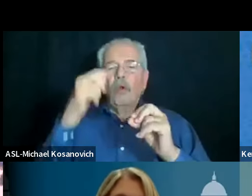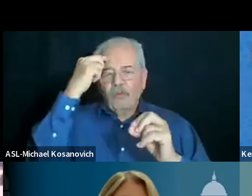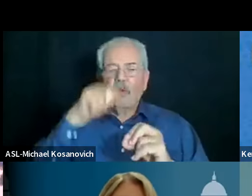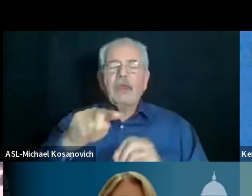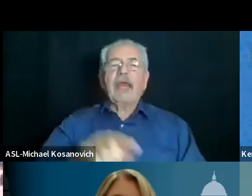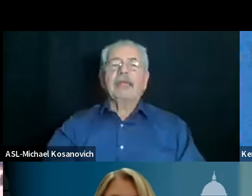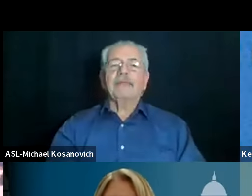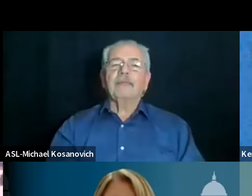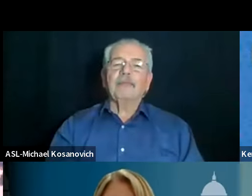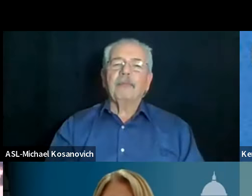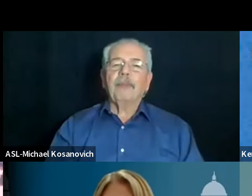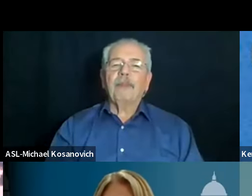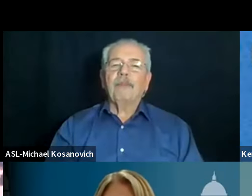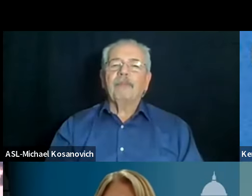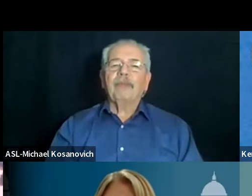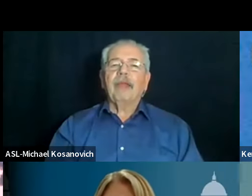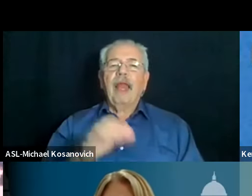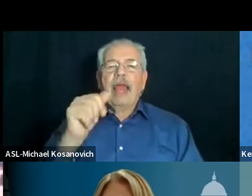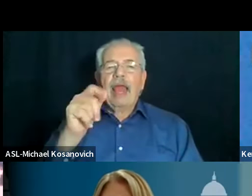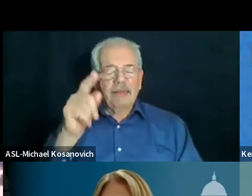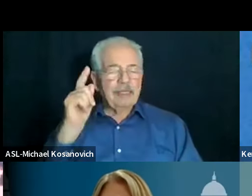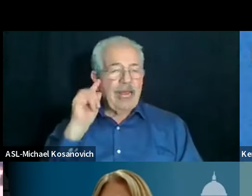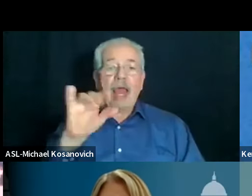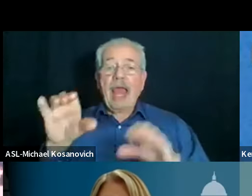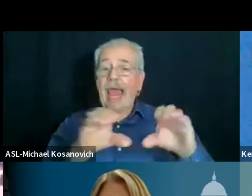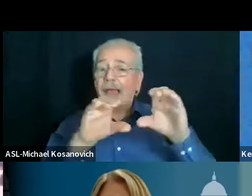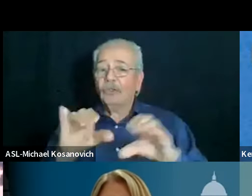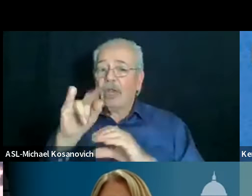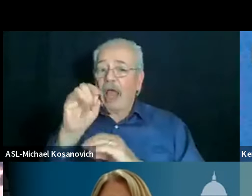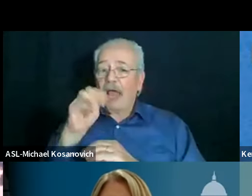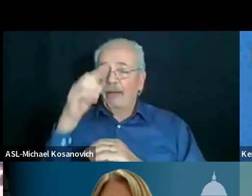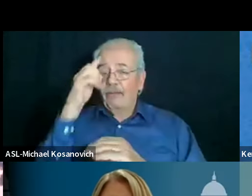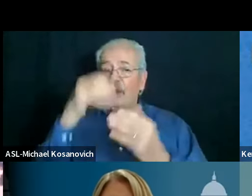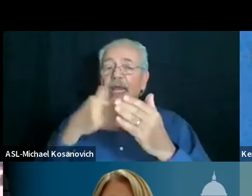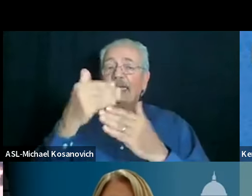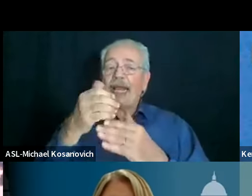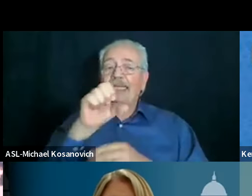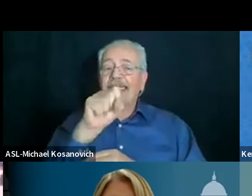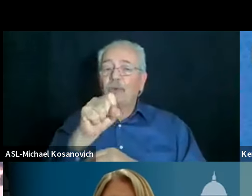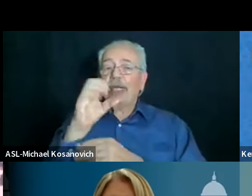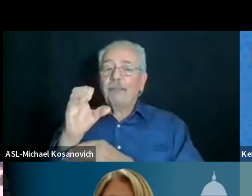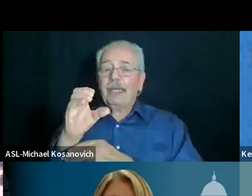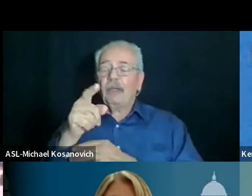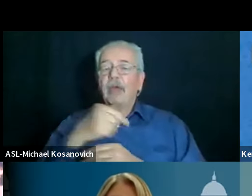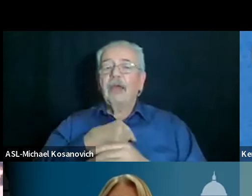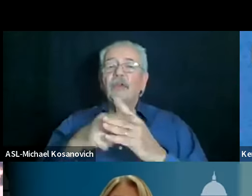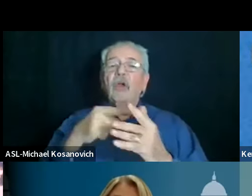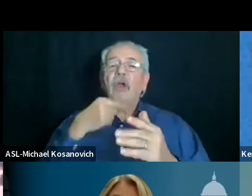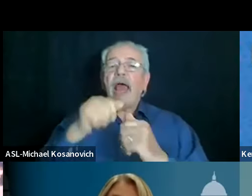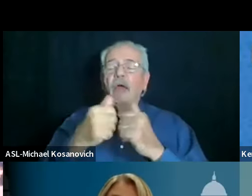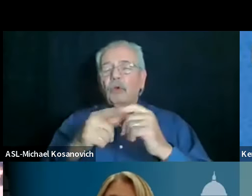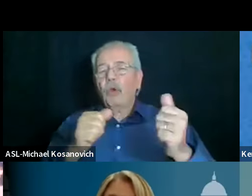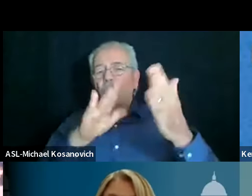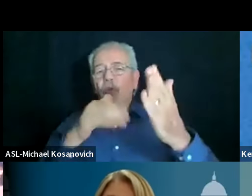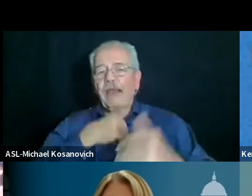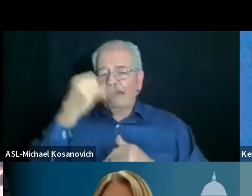commission. So Amber, it sounds like an action item might be for our next steering committee to either have a conversation about how to approach this or have some